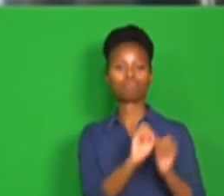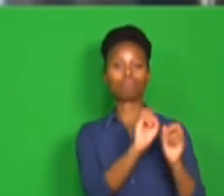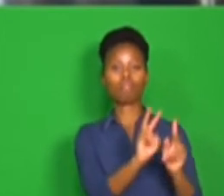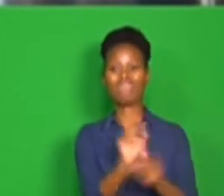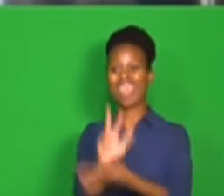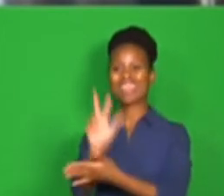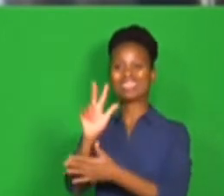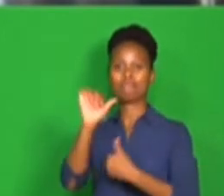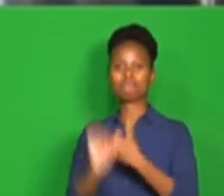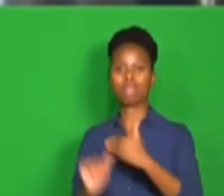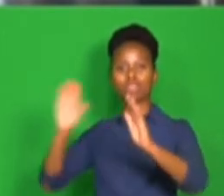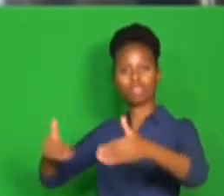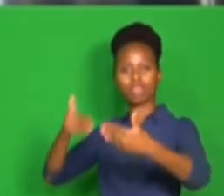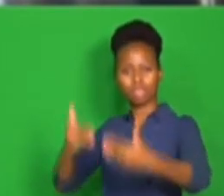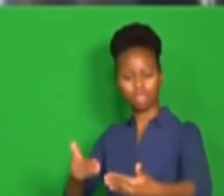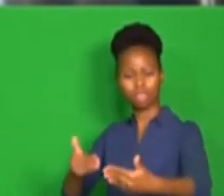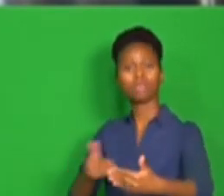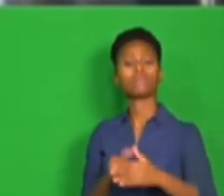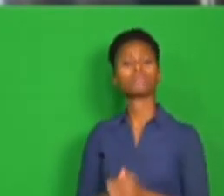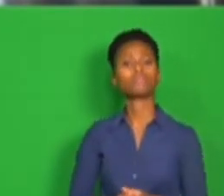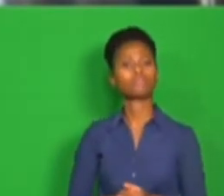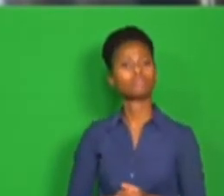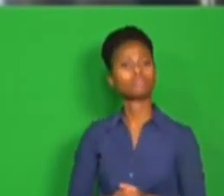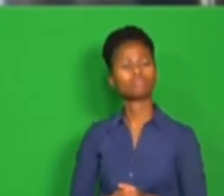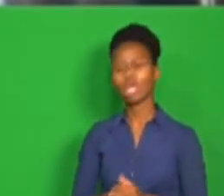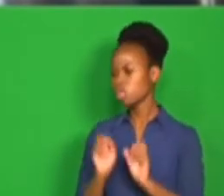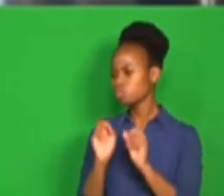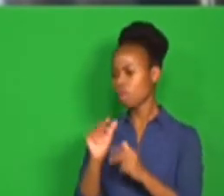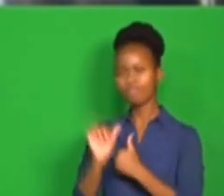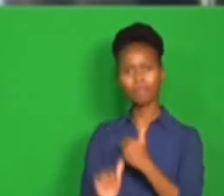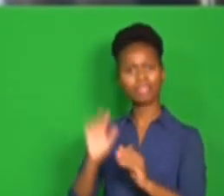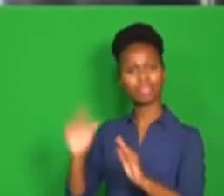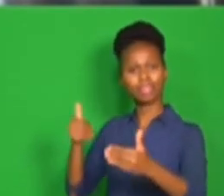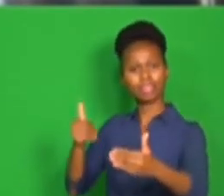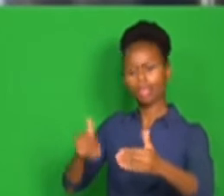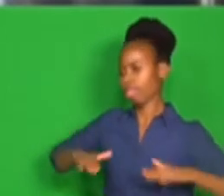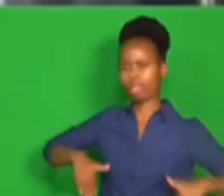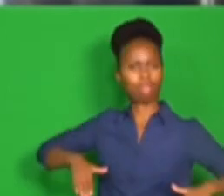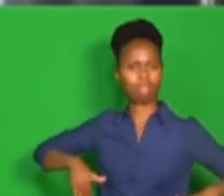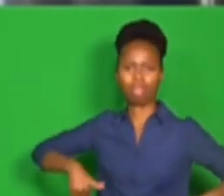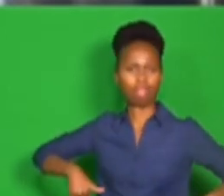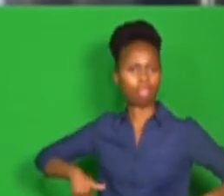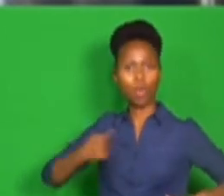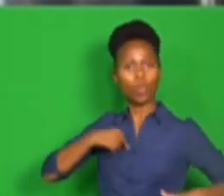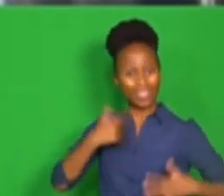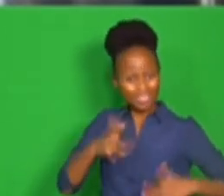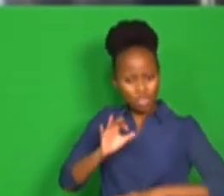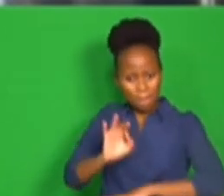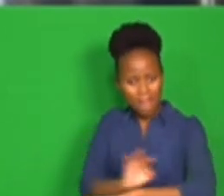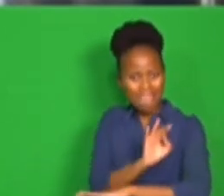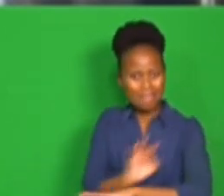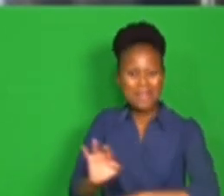hardly 12 months since we took our first steps. And the effect of those couldn't be immediately felt